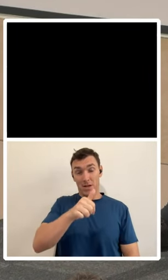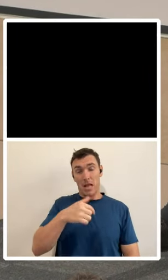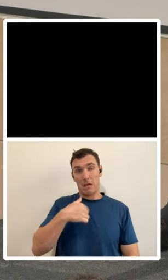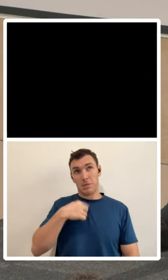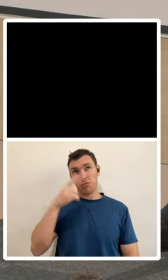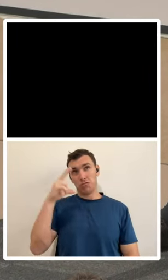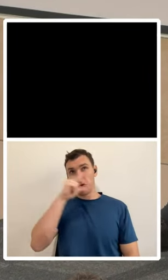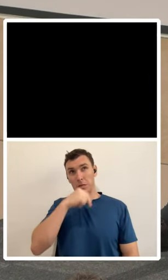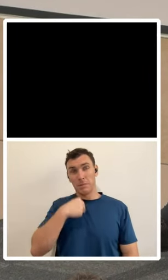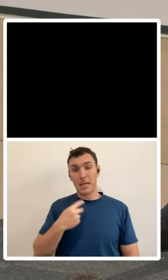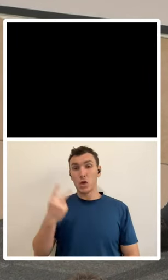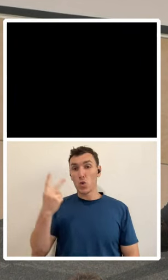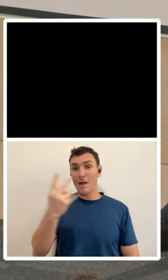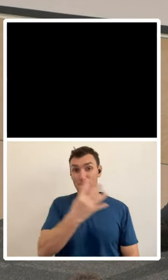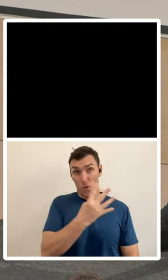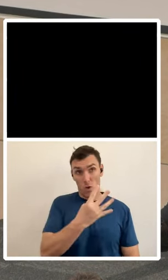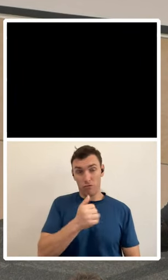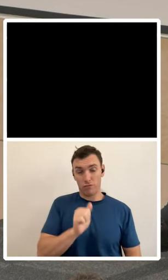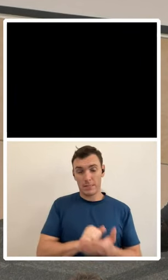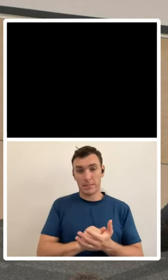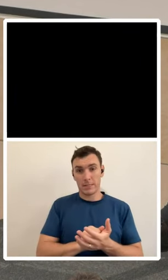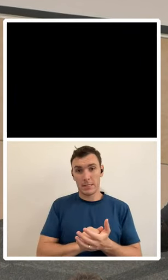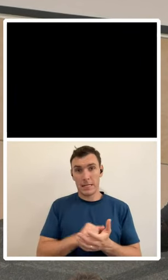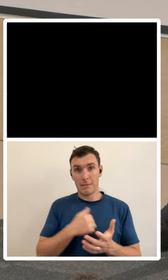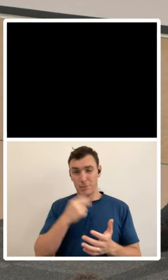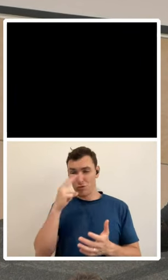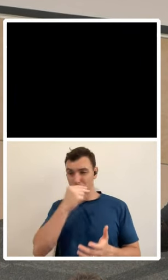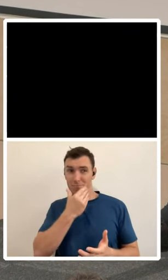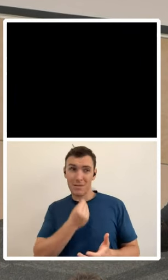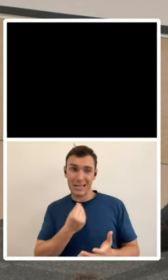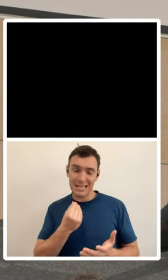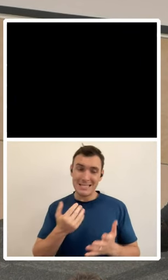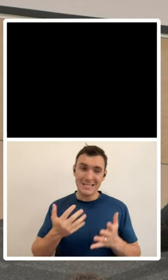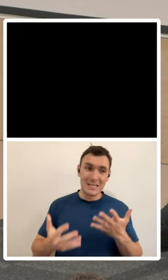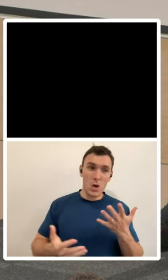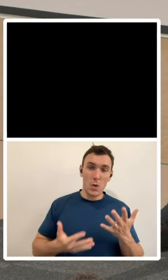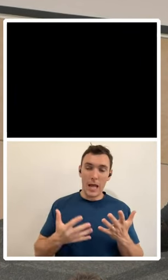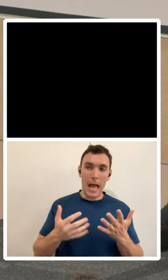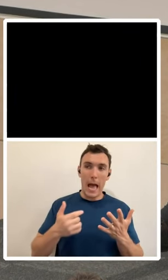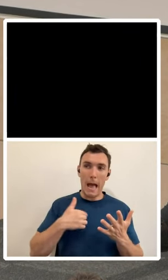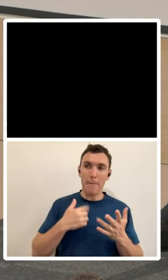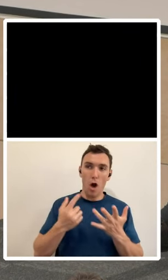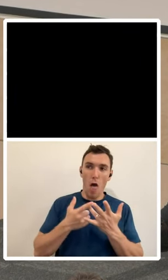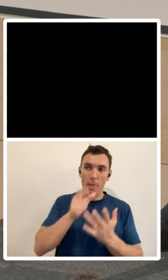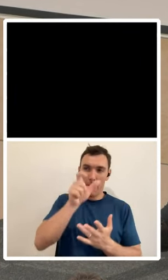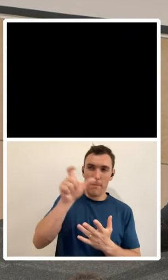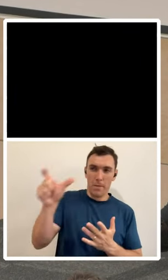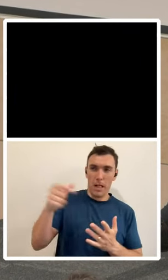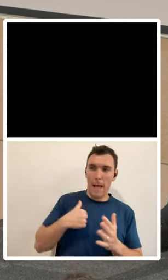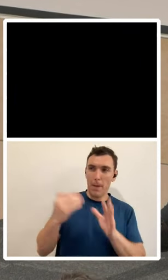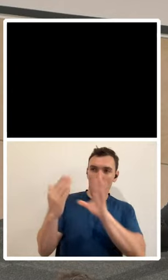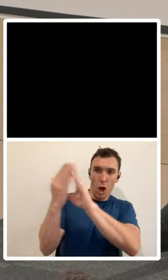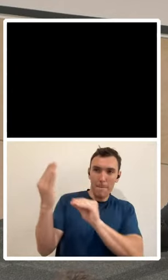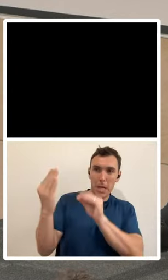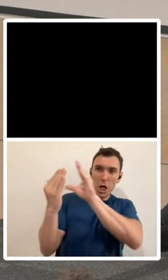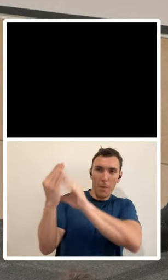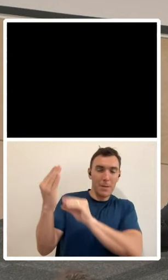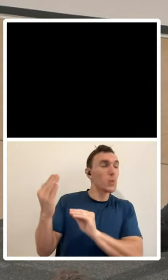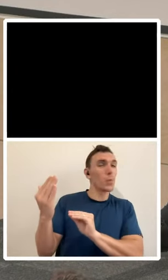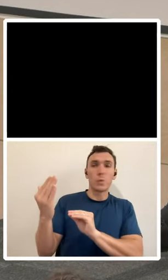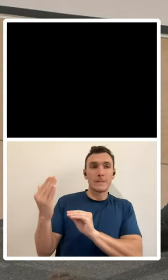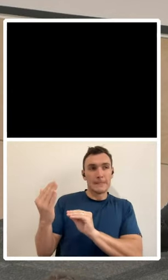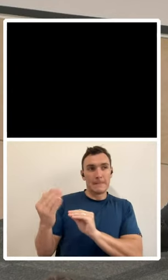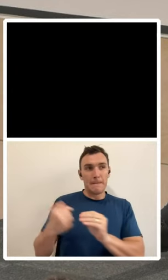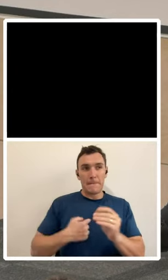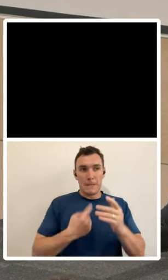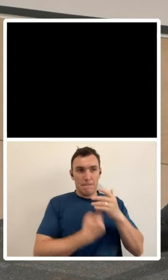man who's kind of moving into that space of, I'm not just going to copy what people around me are doing. I'm going to start doing my own thing. I'm going to start trying to be better than these people. I'm going to start